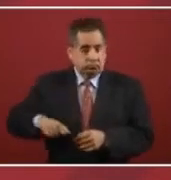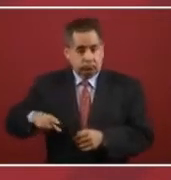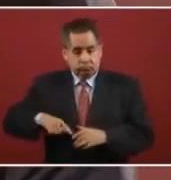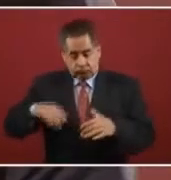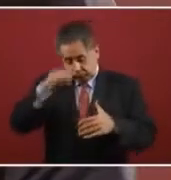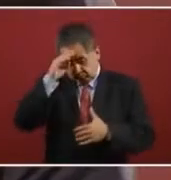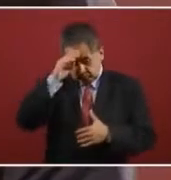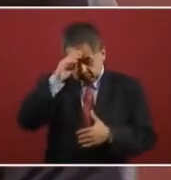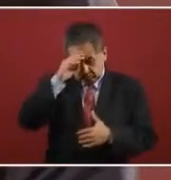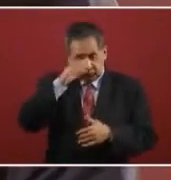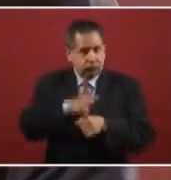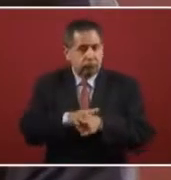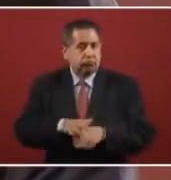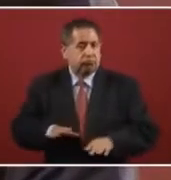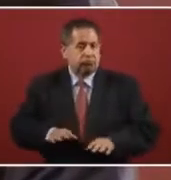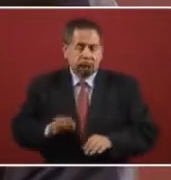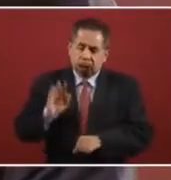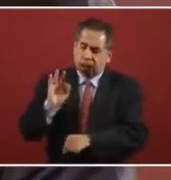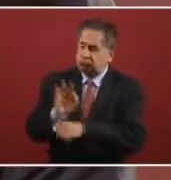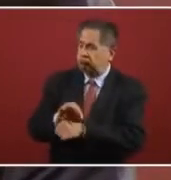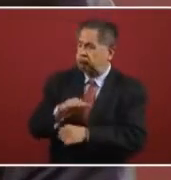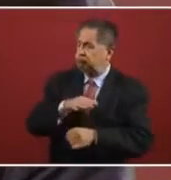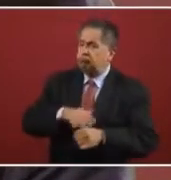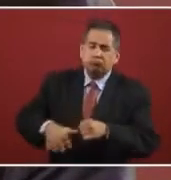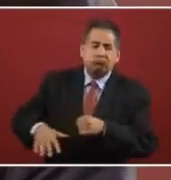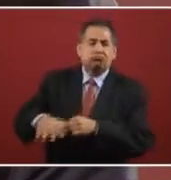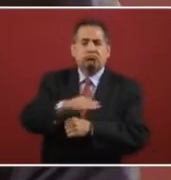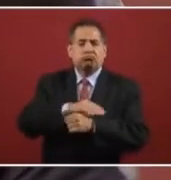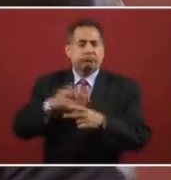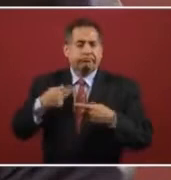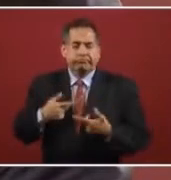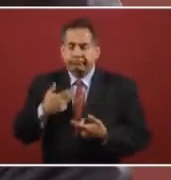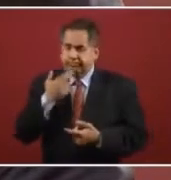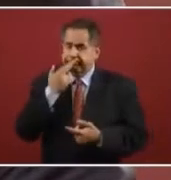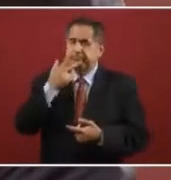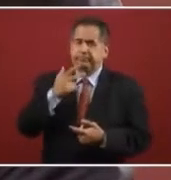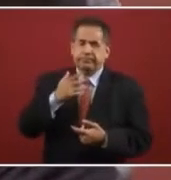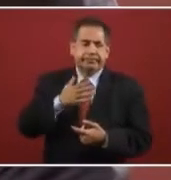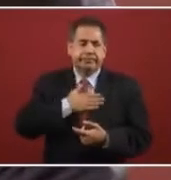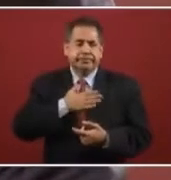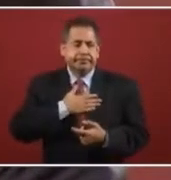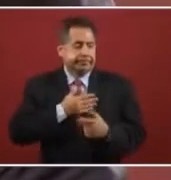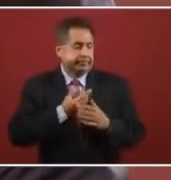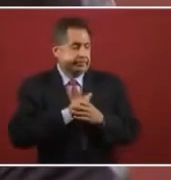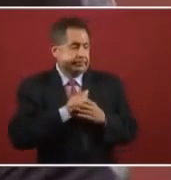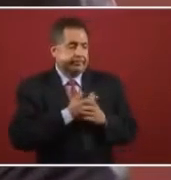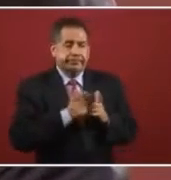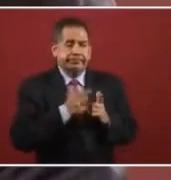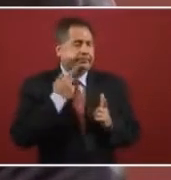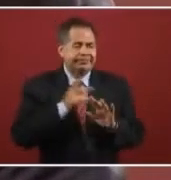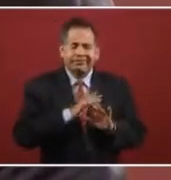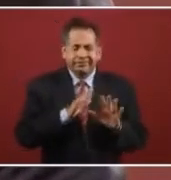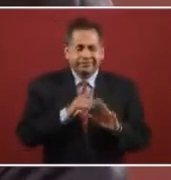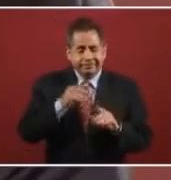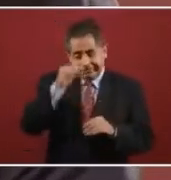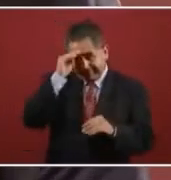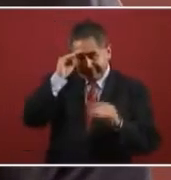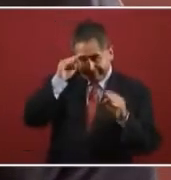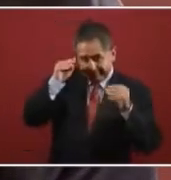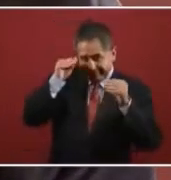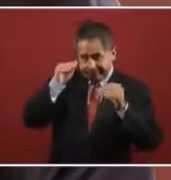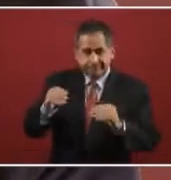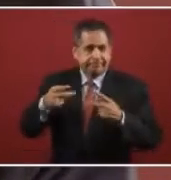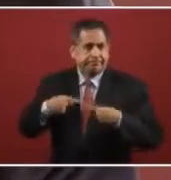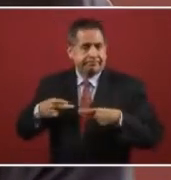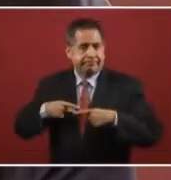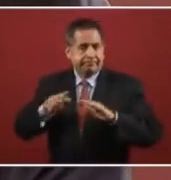el interés general, in the general interest más que en los intereses partidistas. More than partisan